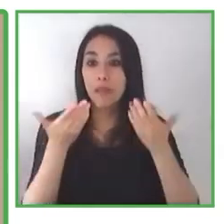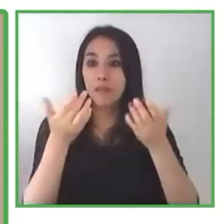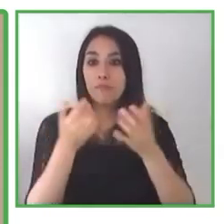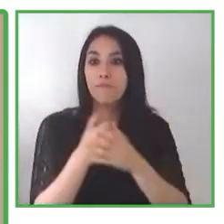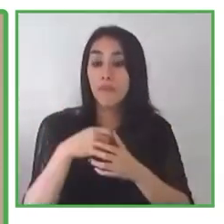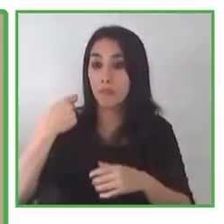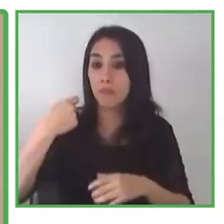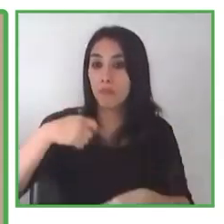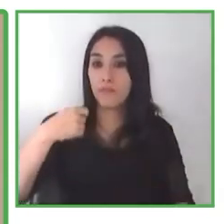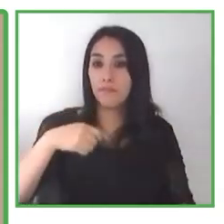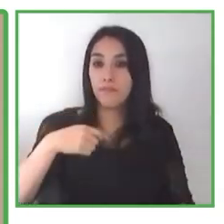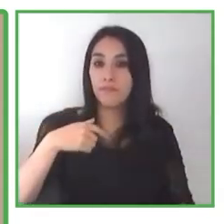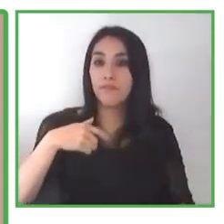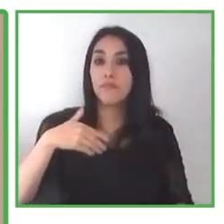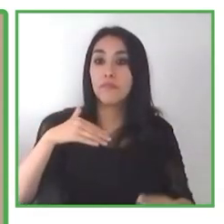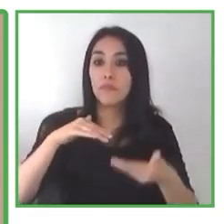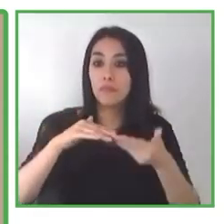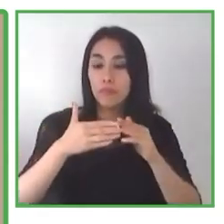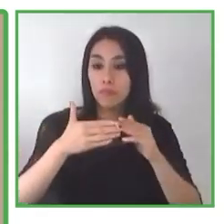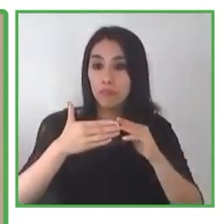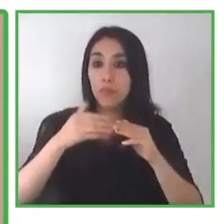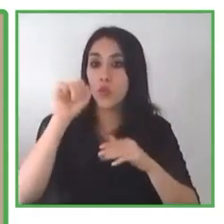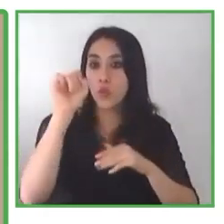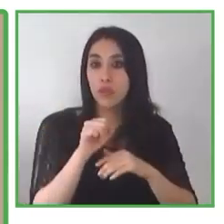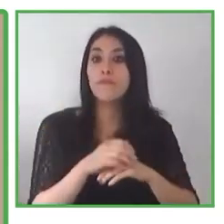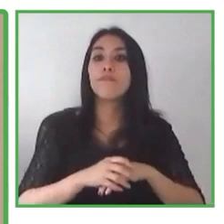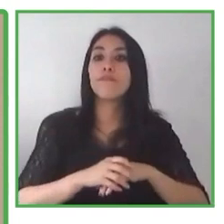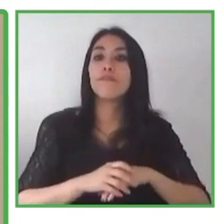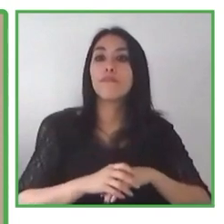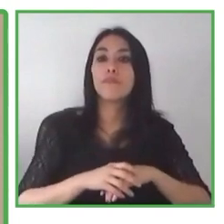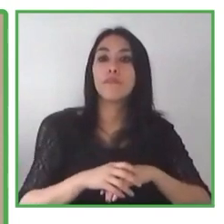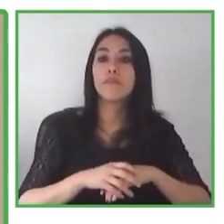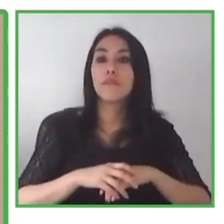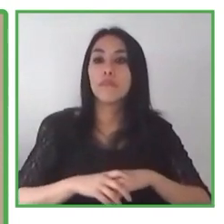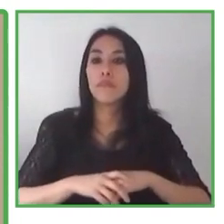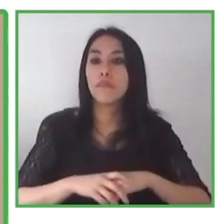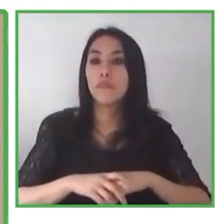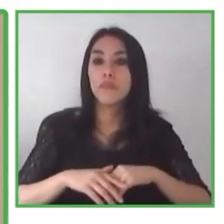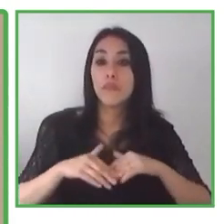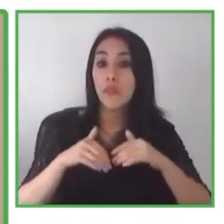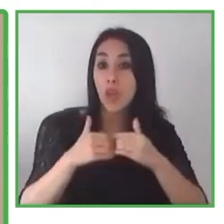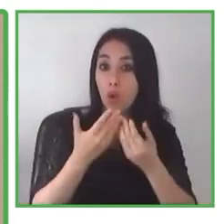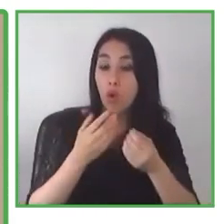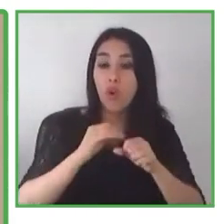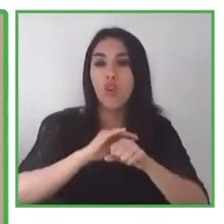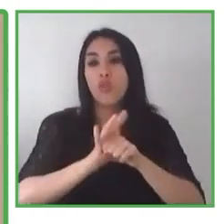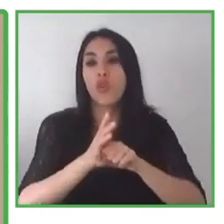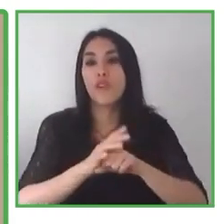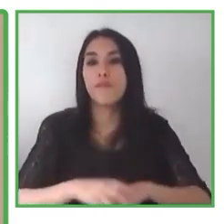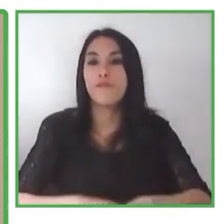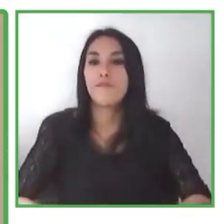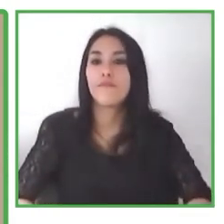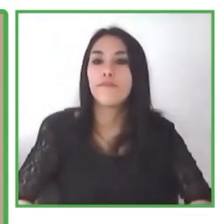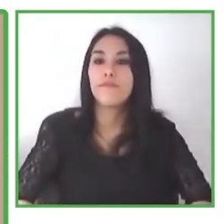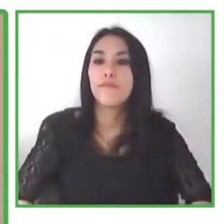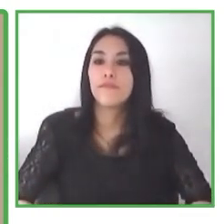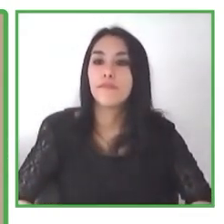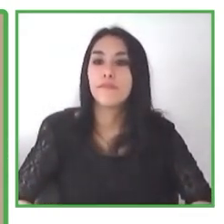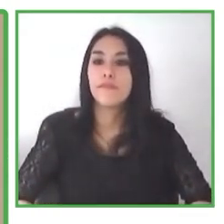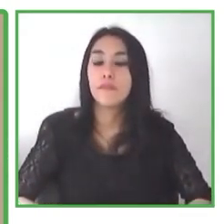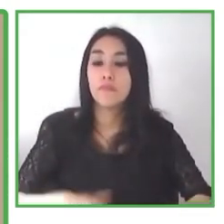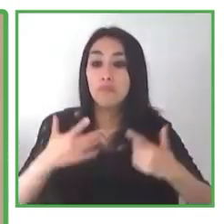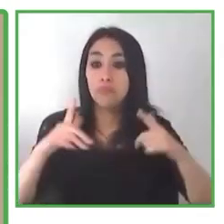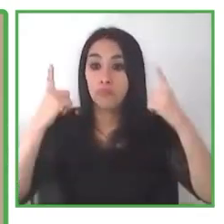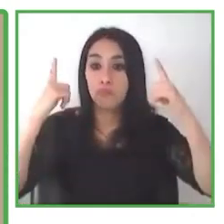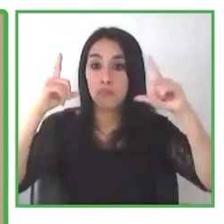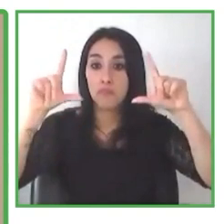from the 19 answers provided from the governments in Latin America, where the COVID-19 pandemic has